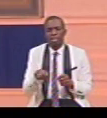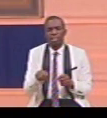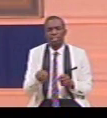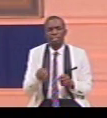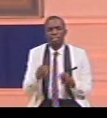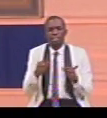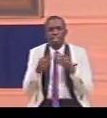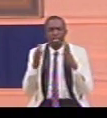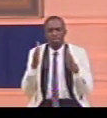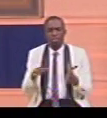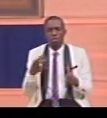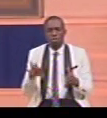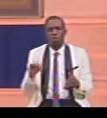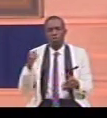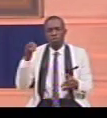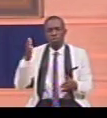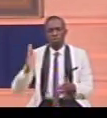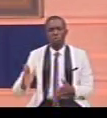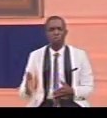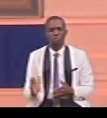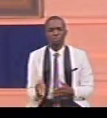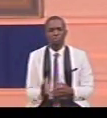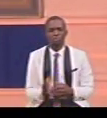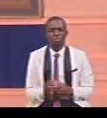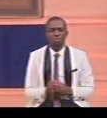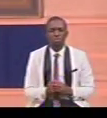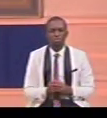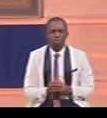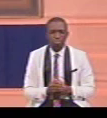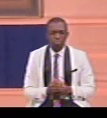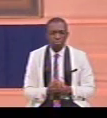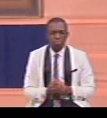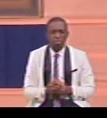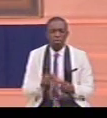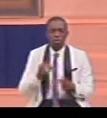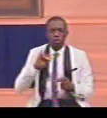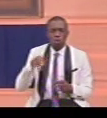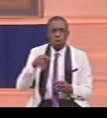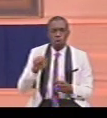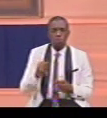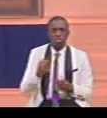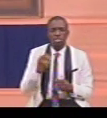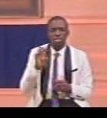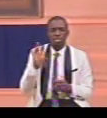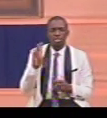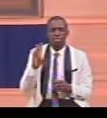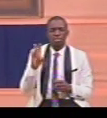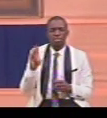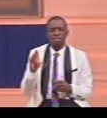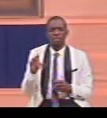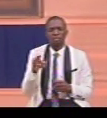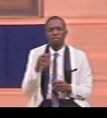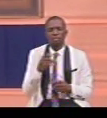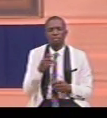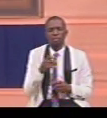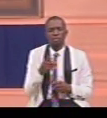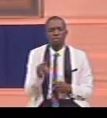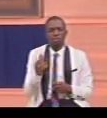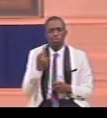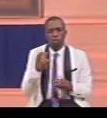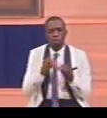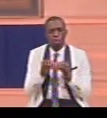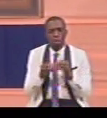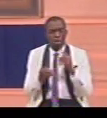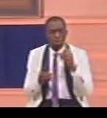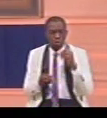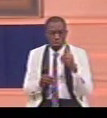17 John chapter 7 China this point one deals with number one our separation from the world number